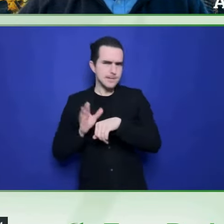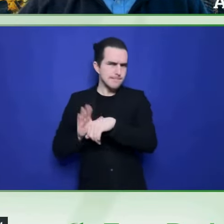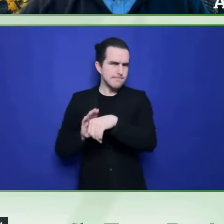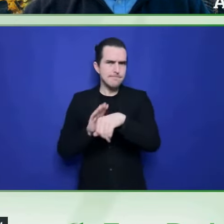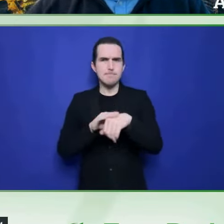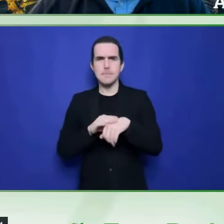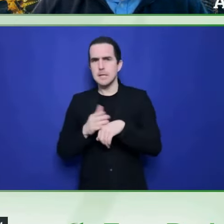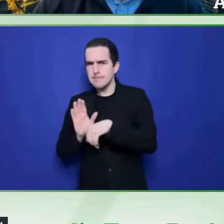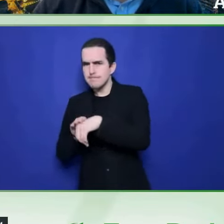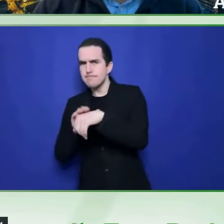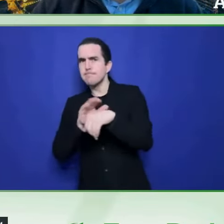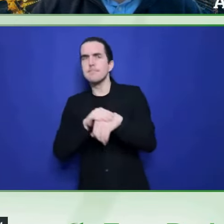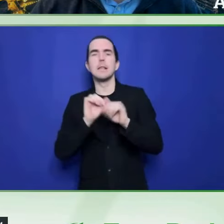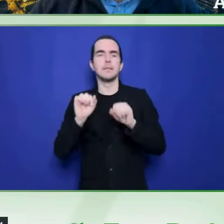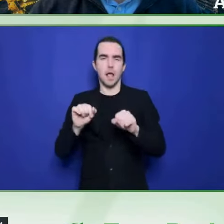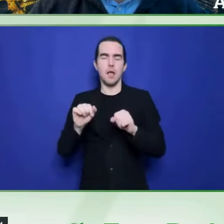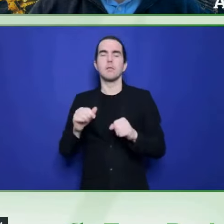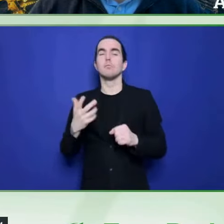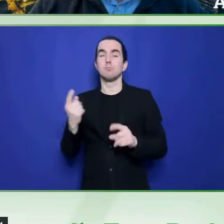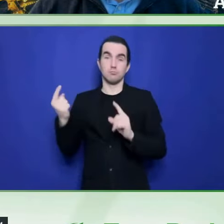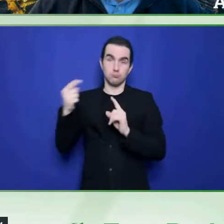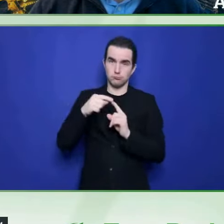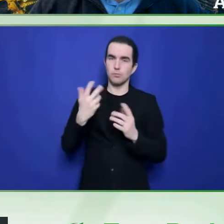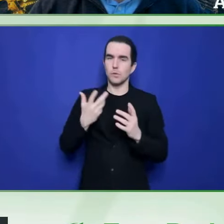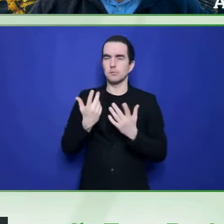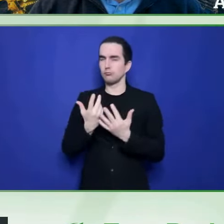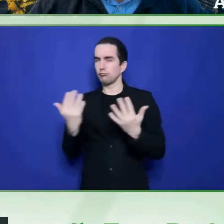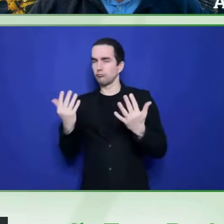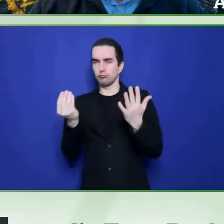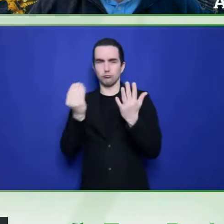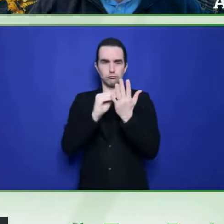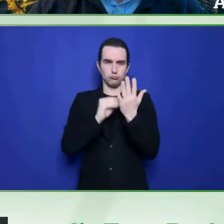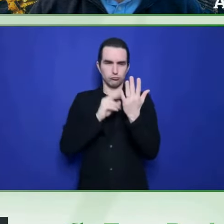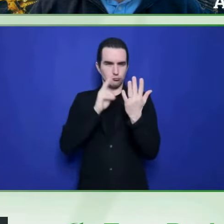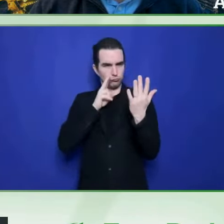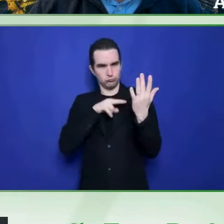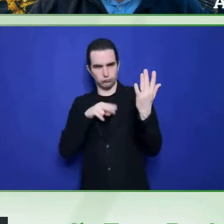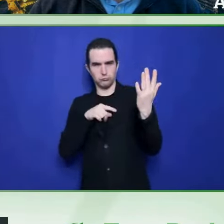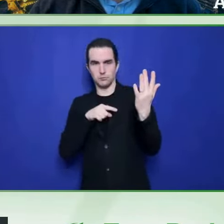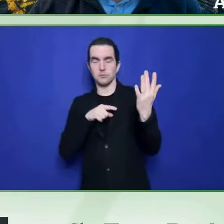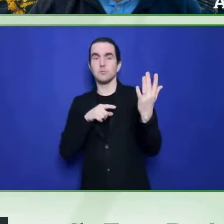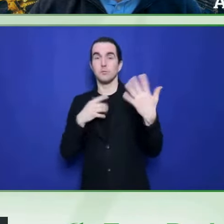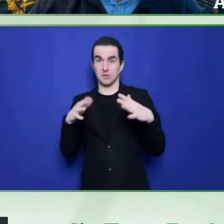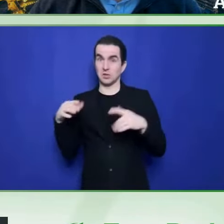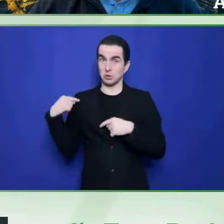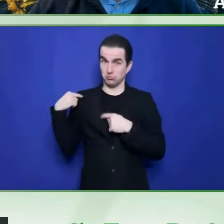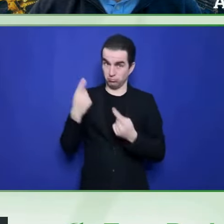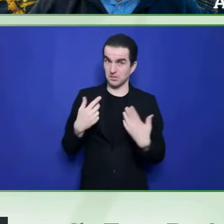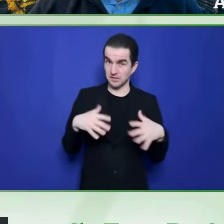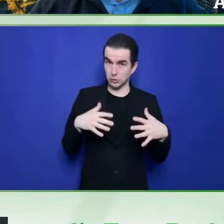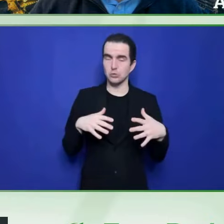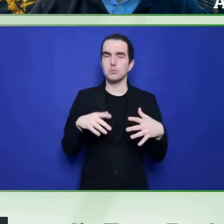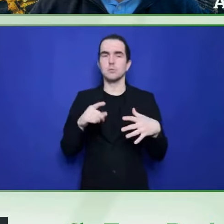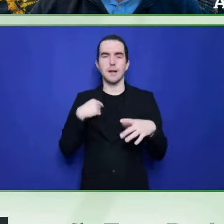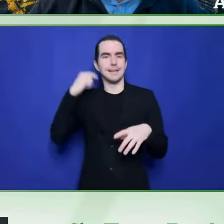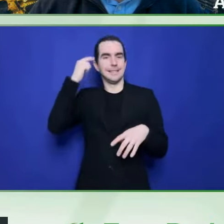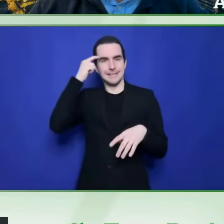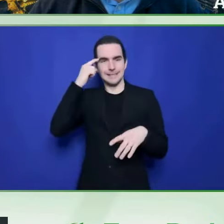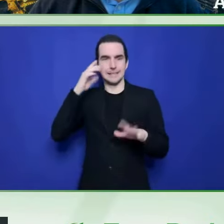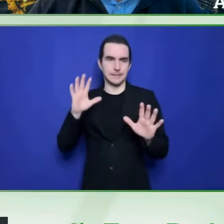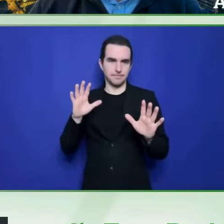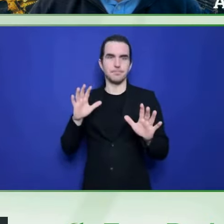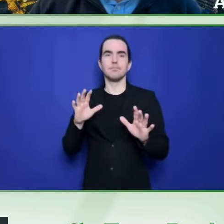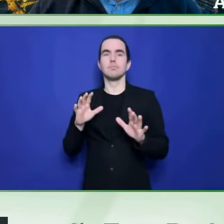say. So from real-time journey planners that clearly route for people with